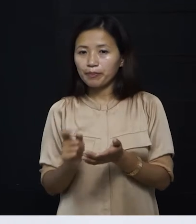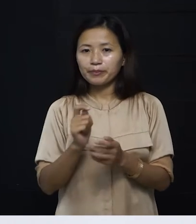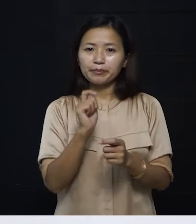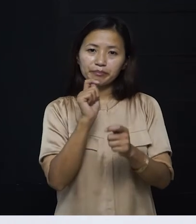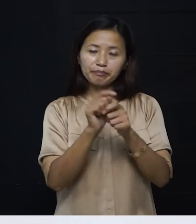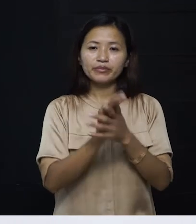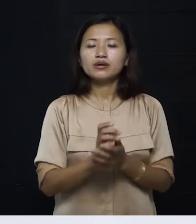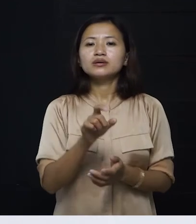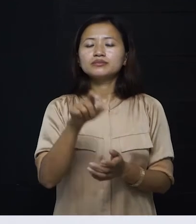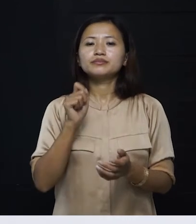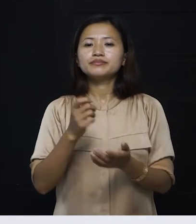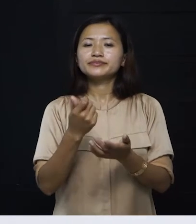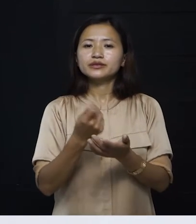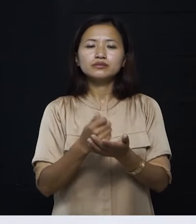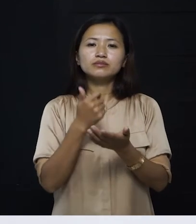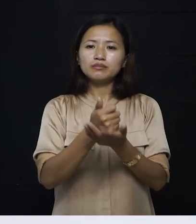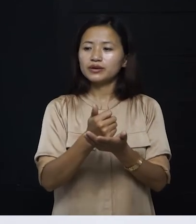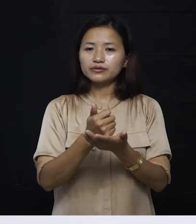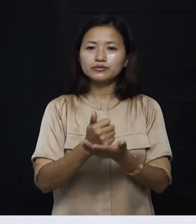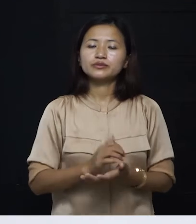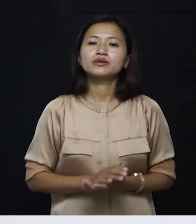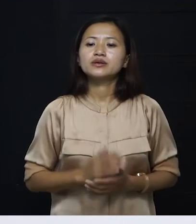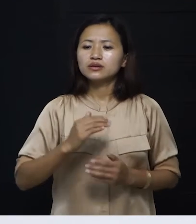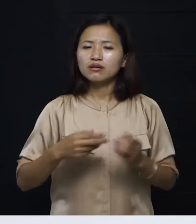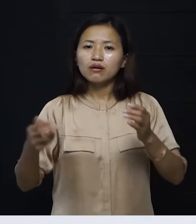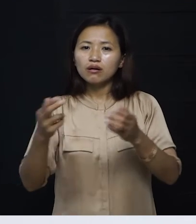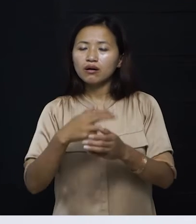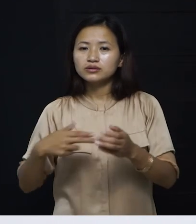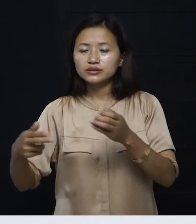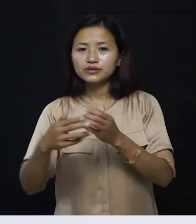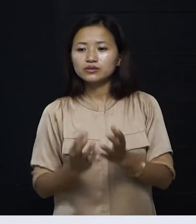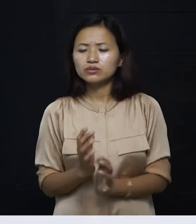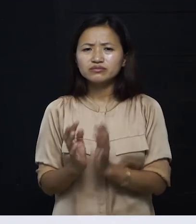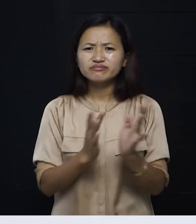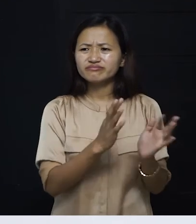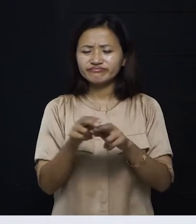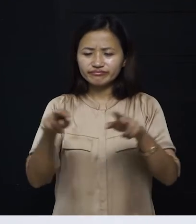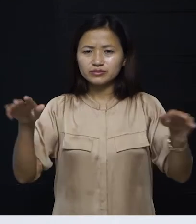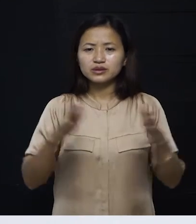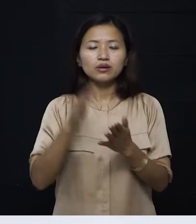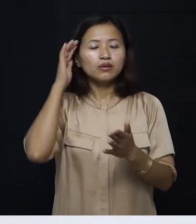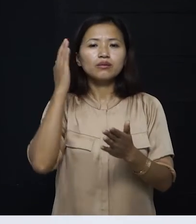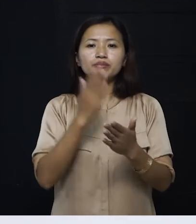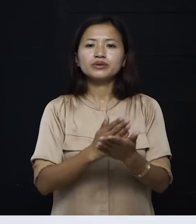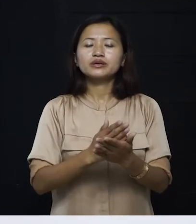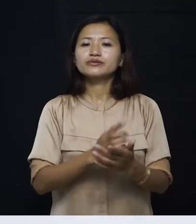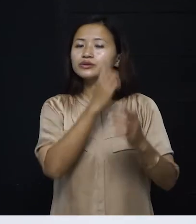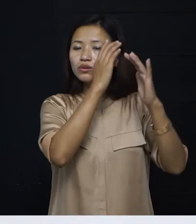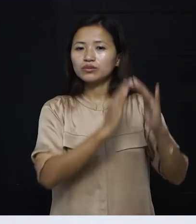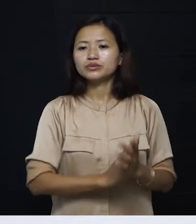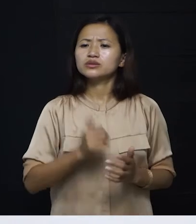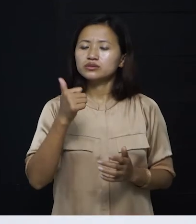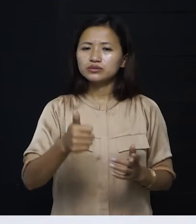bank. He had taken credit from the bank, okay, in order to cultivate his field, hoping and believing that he will be able to get a